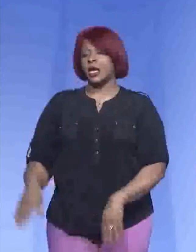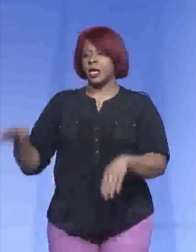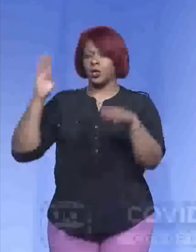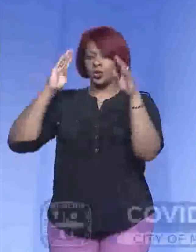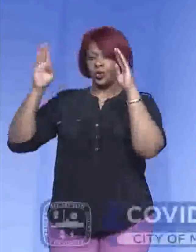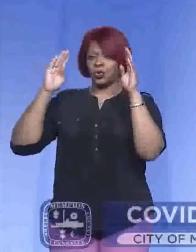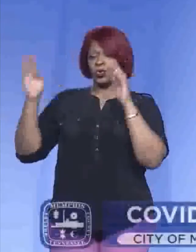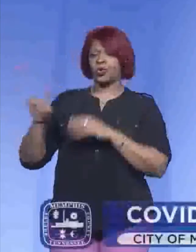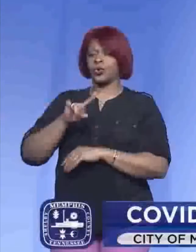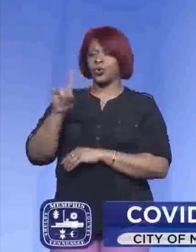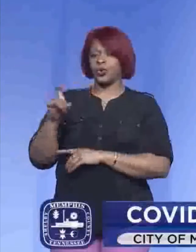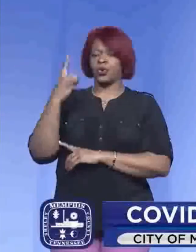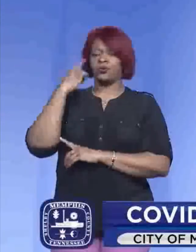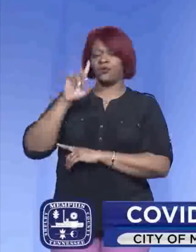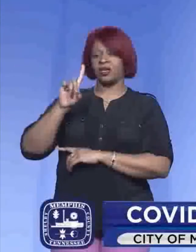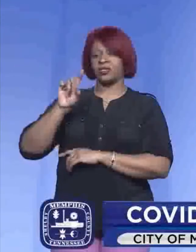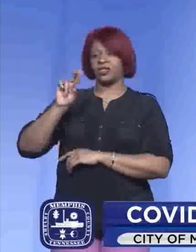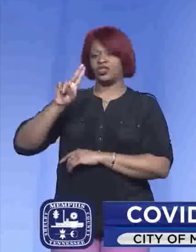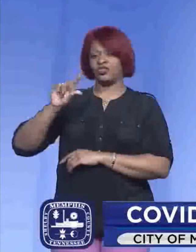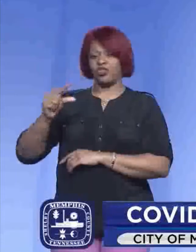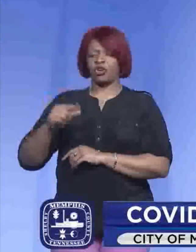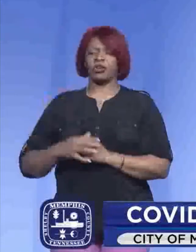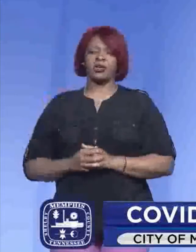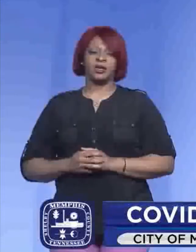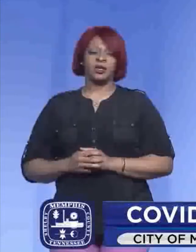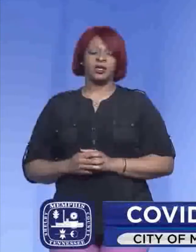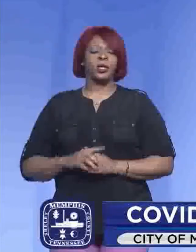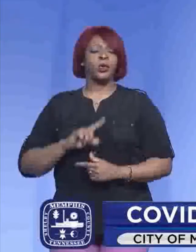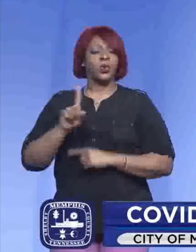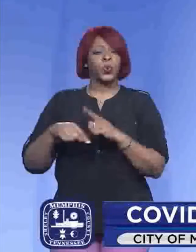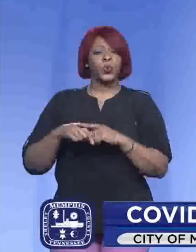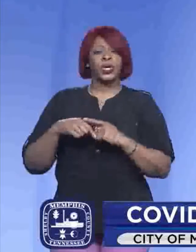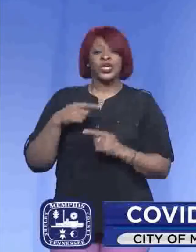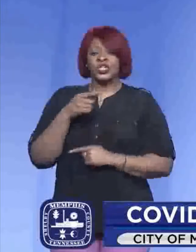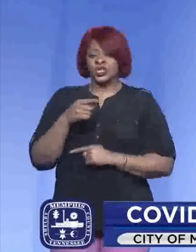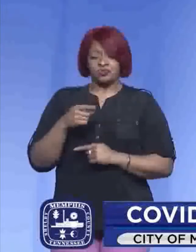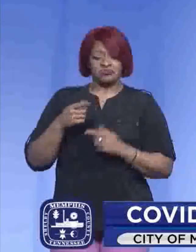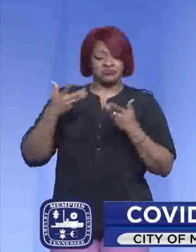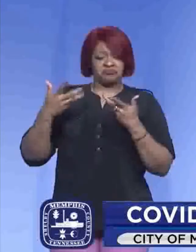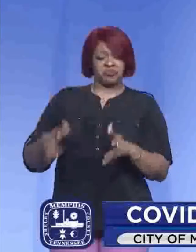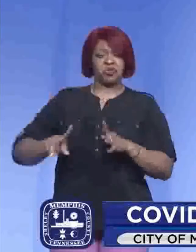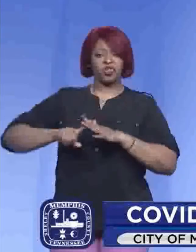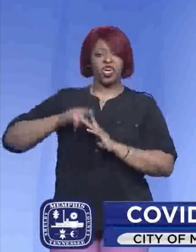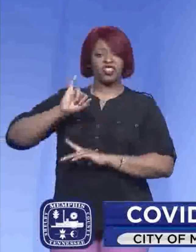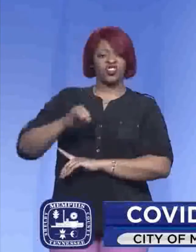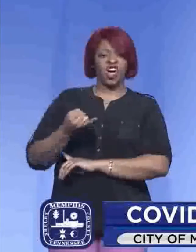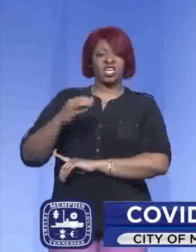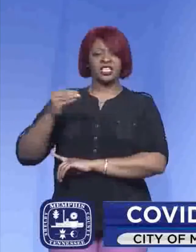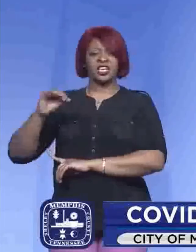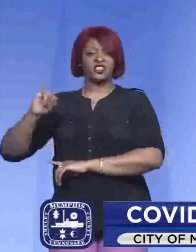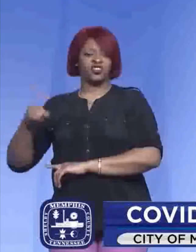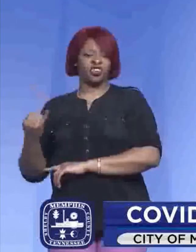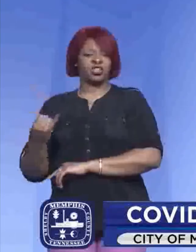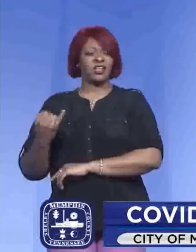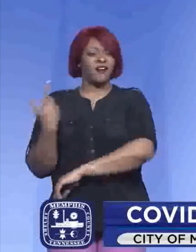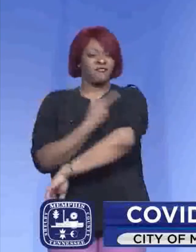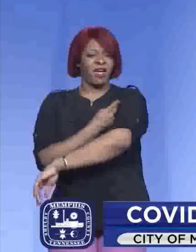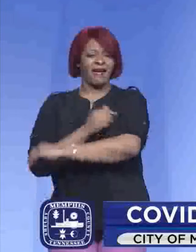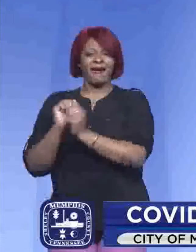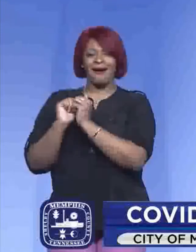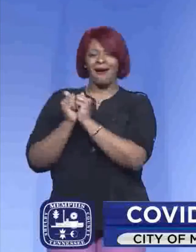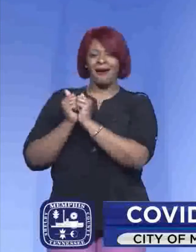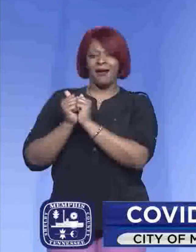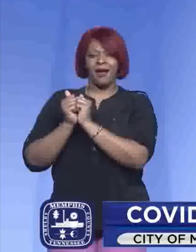Hello, this question is for Doug. Now, once you all eventually do get the Johnson & Johnson vaccine, how will you go